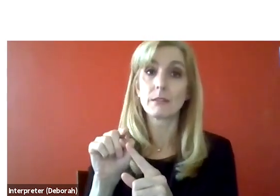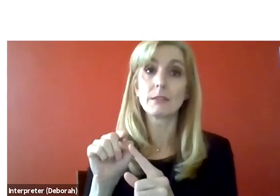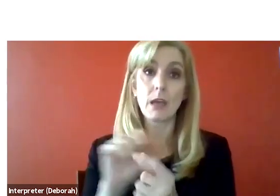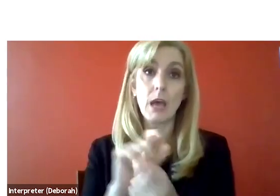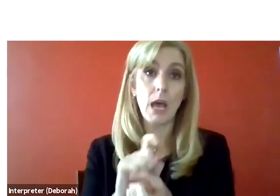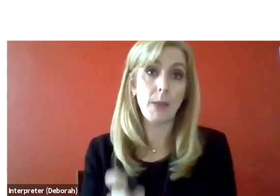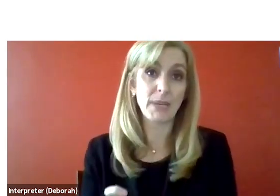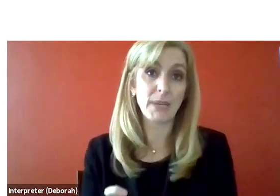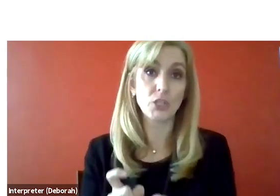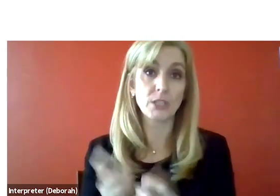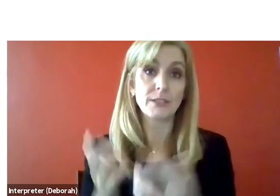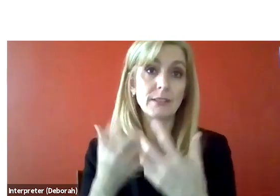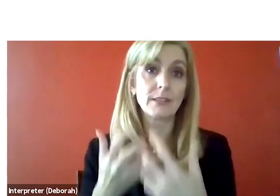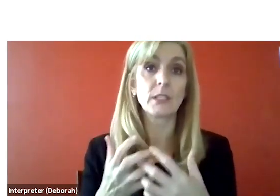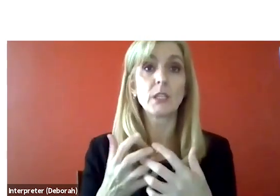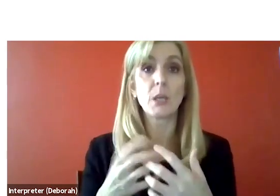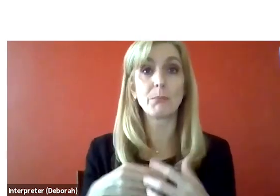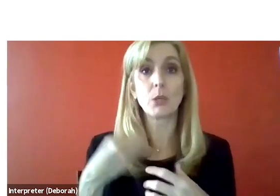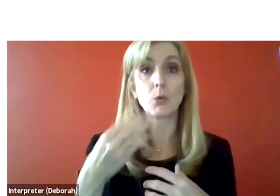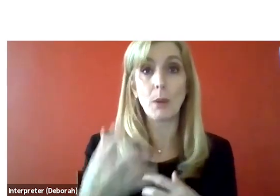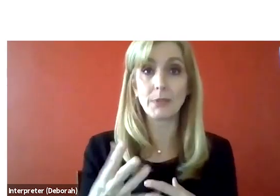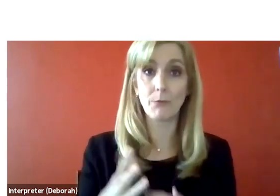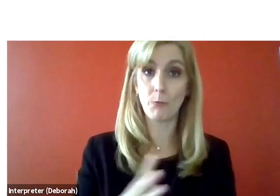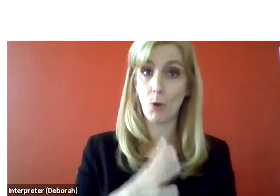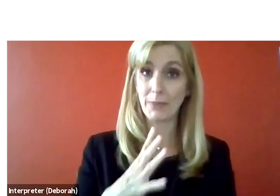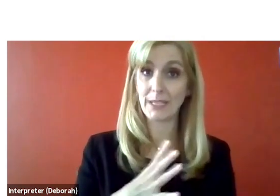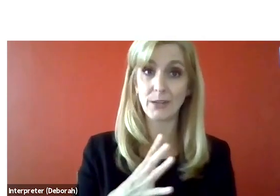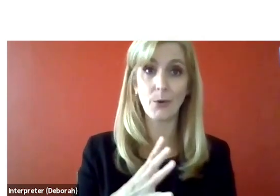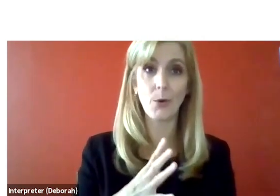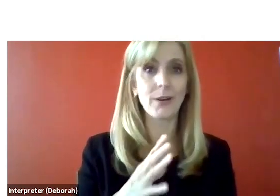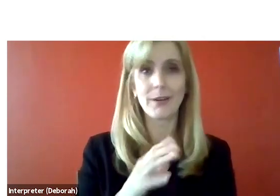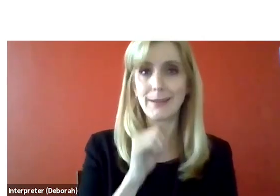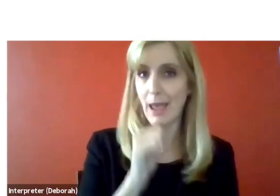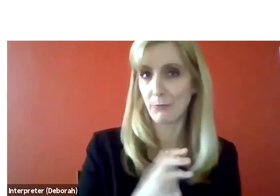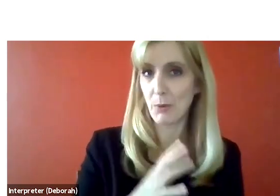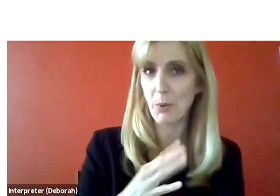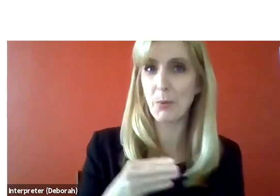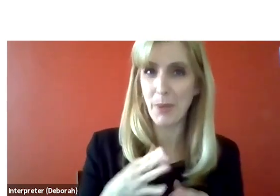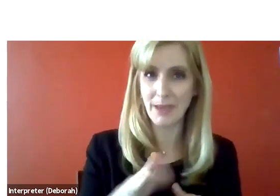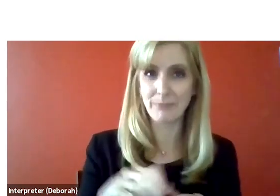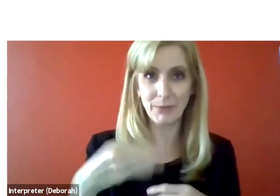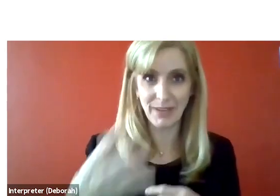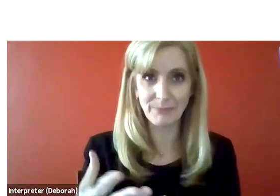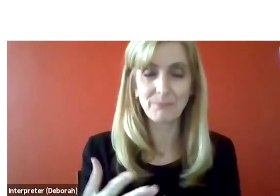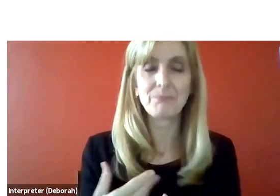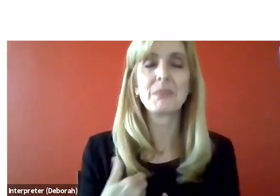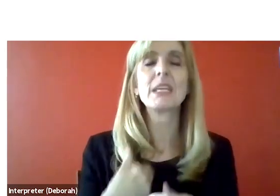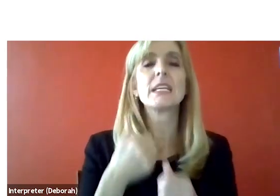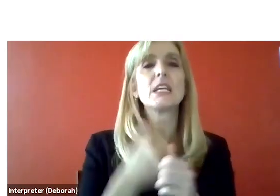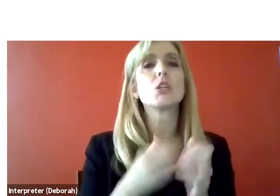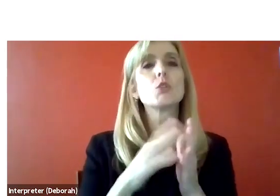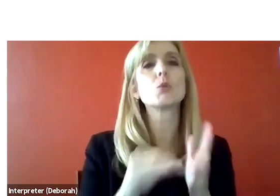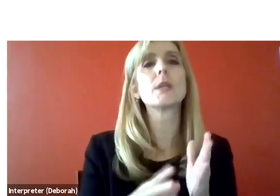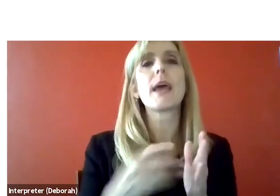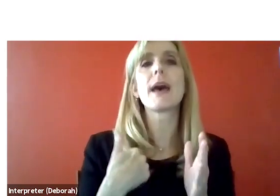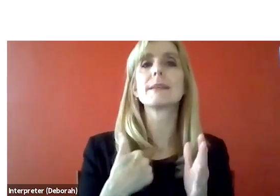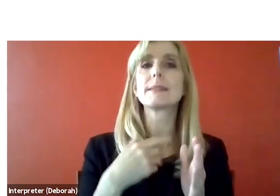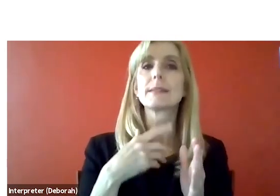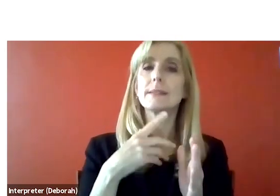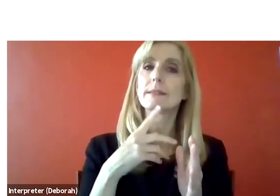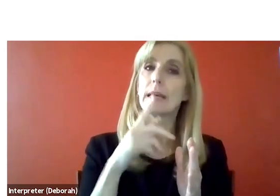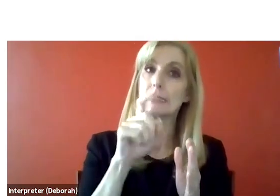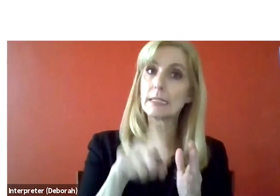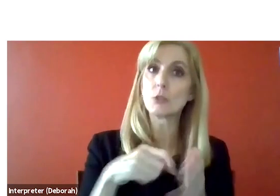can be granted formally or informally, and each unit has an administrative designee to help graduate